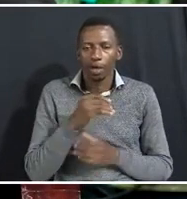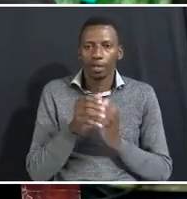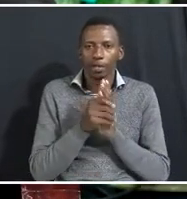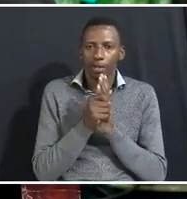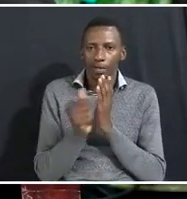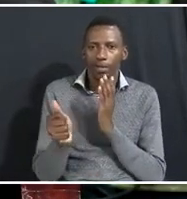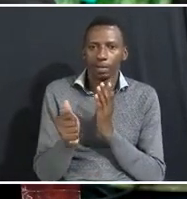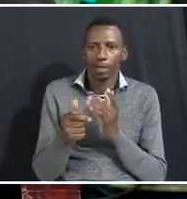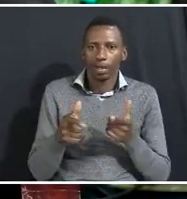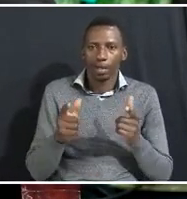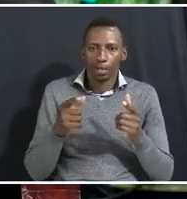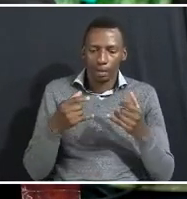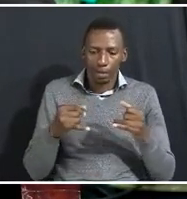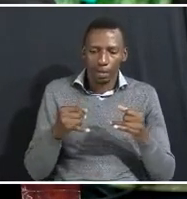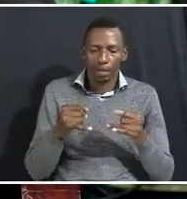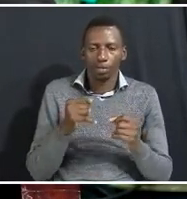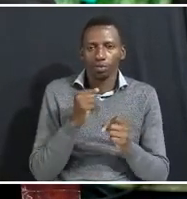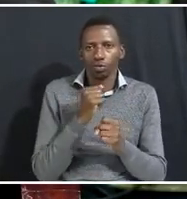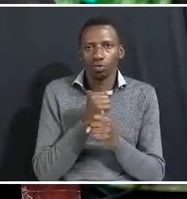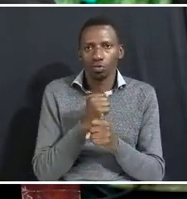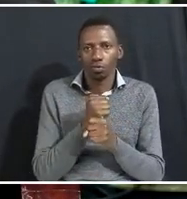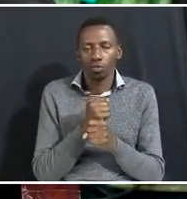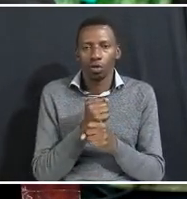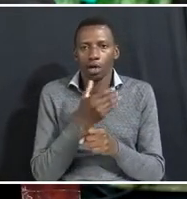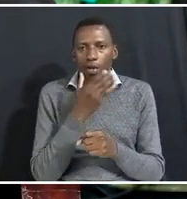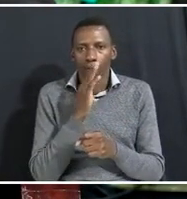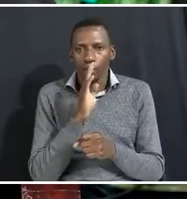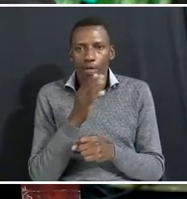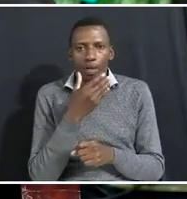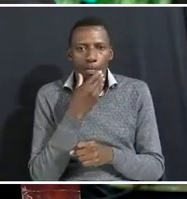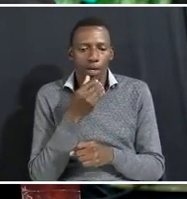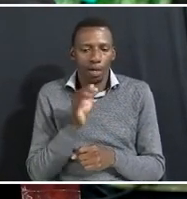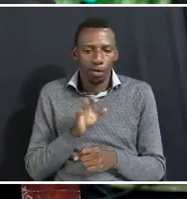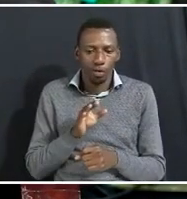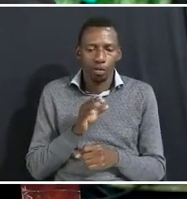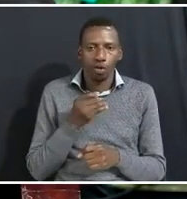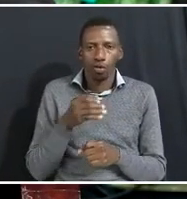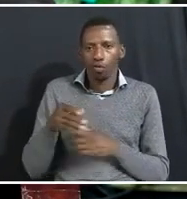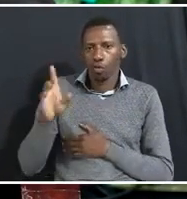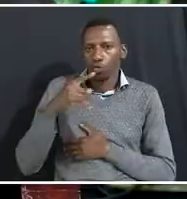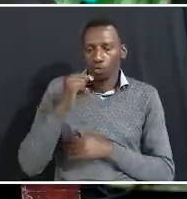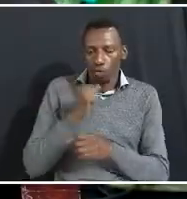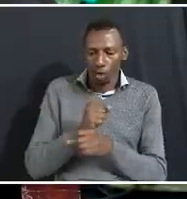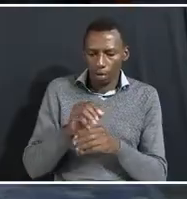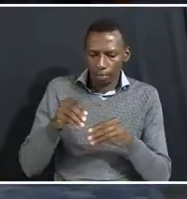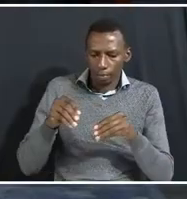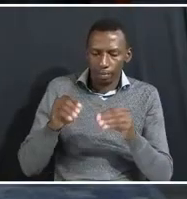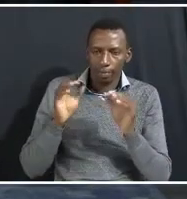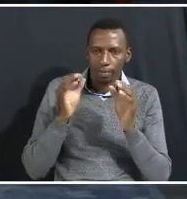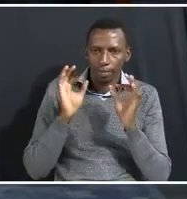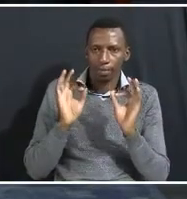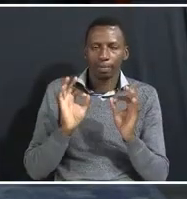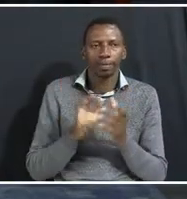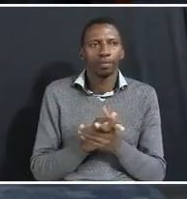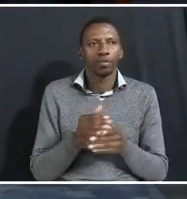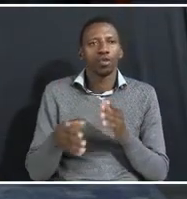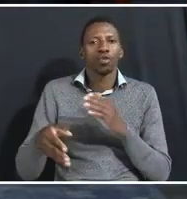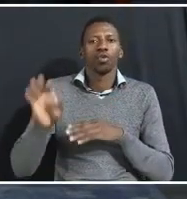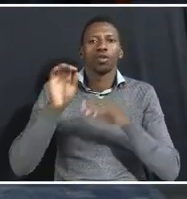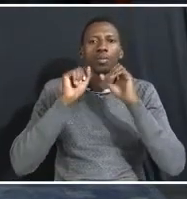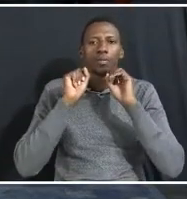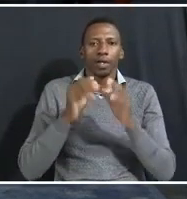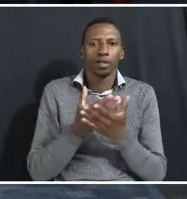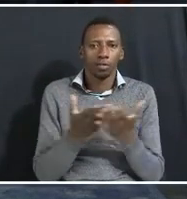excellence. Let's strive to be men and women of God who work in excellence. God bless you.